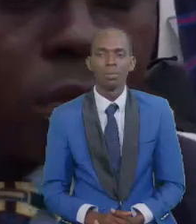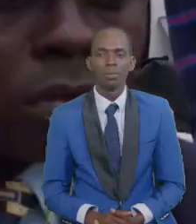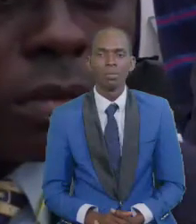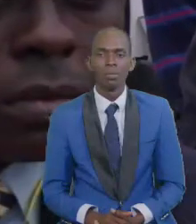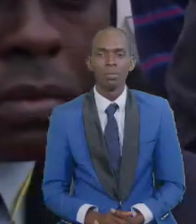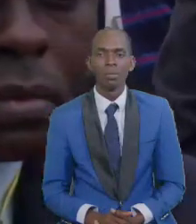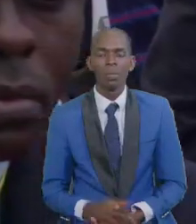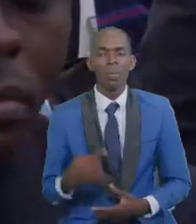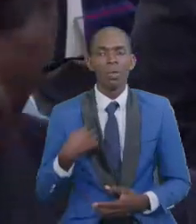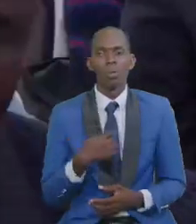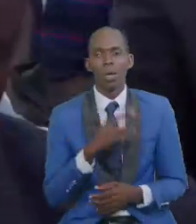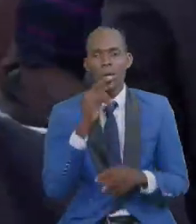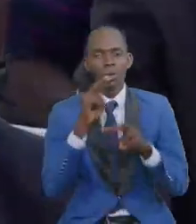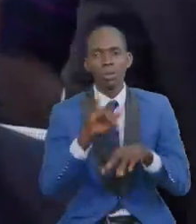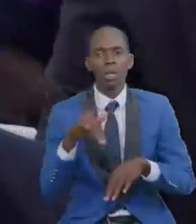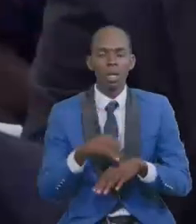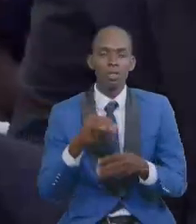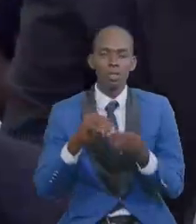We're looking at number two now.